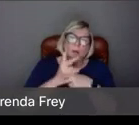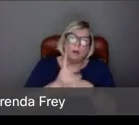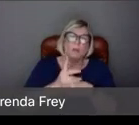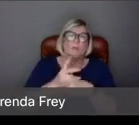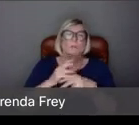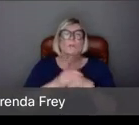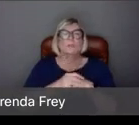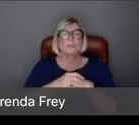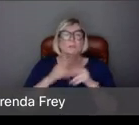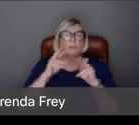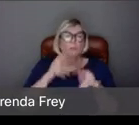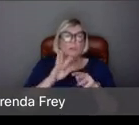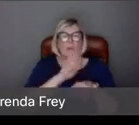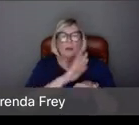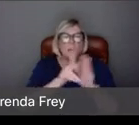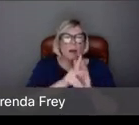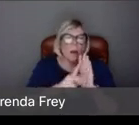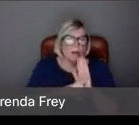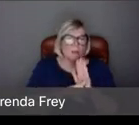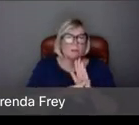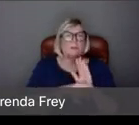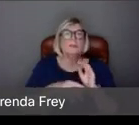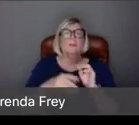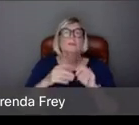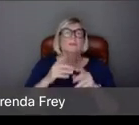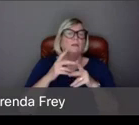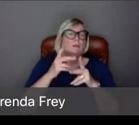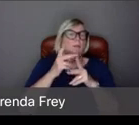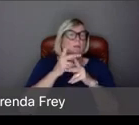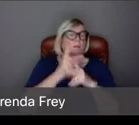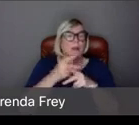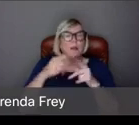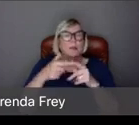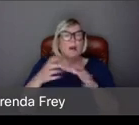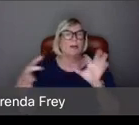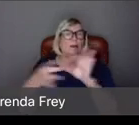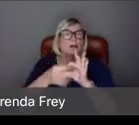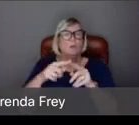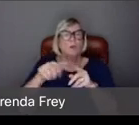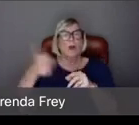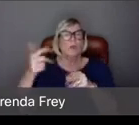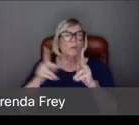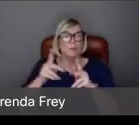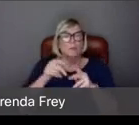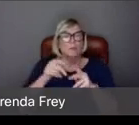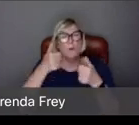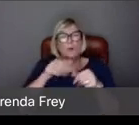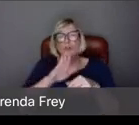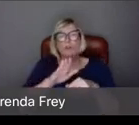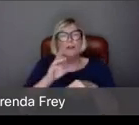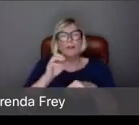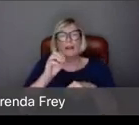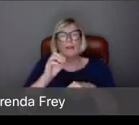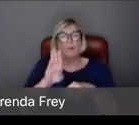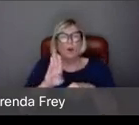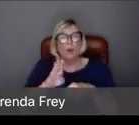privacy policies, be cautious about invitations to connect with other people. And don't go ahead and post your date of birth or personal information